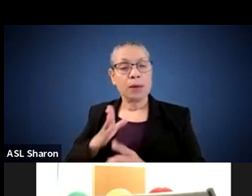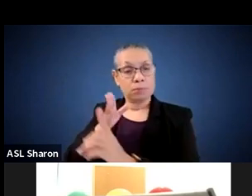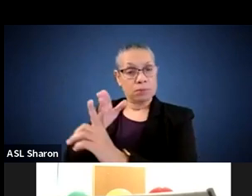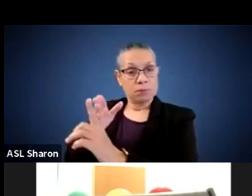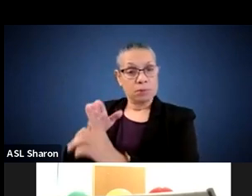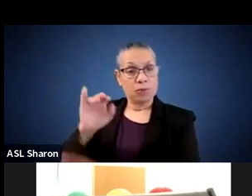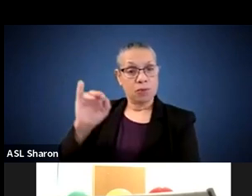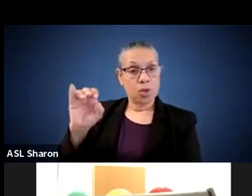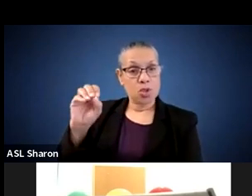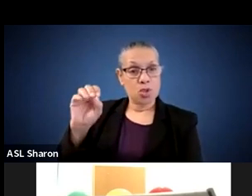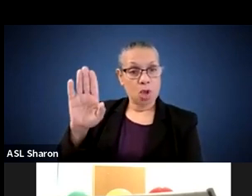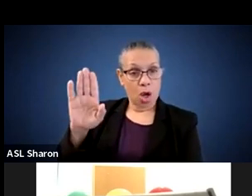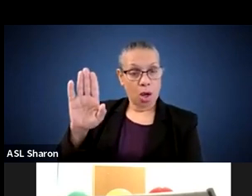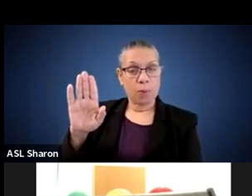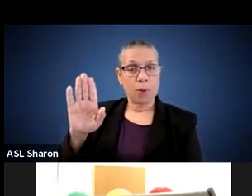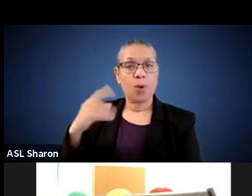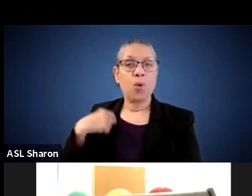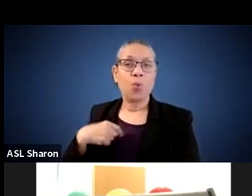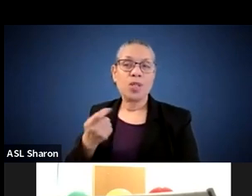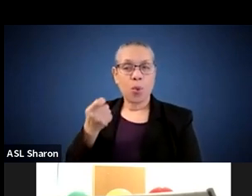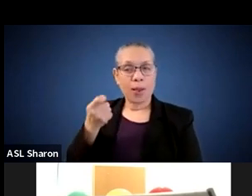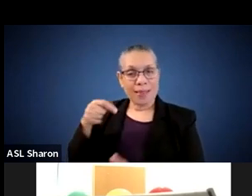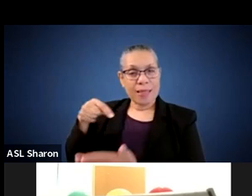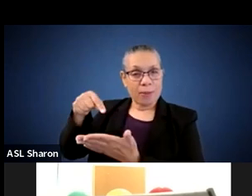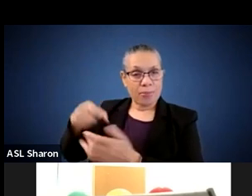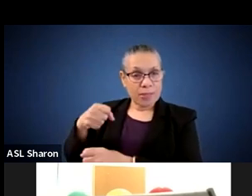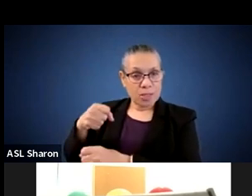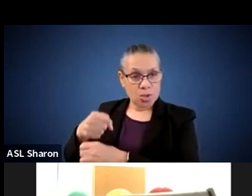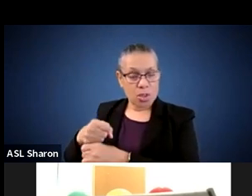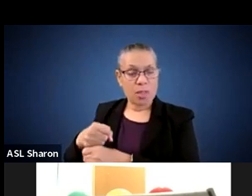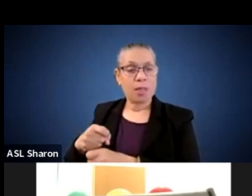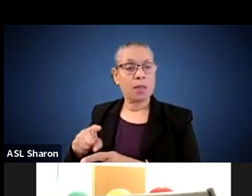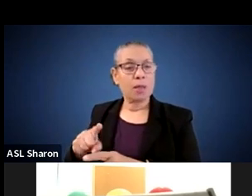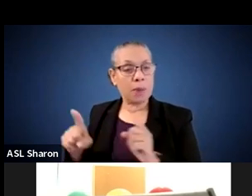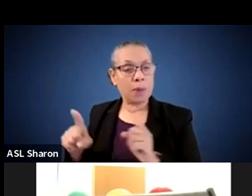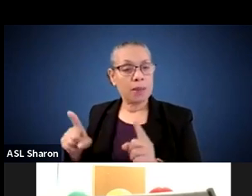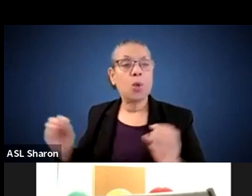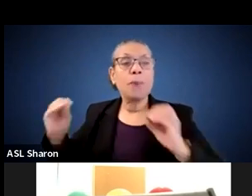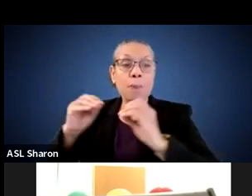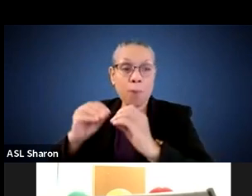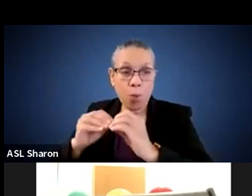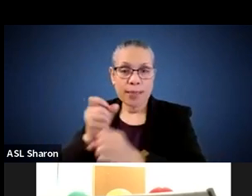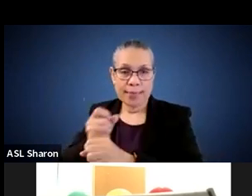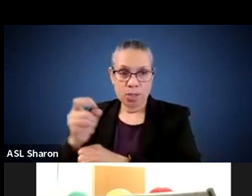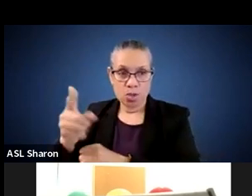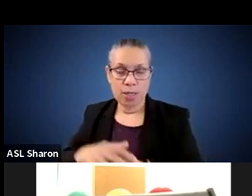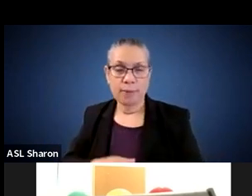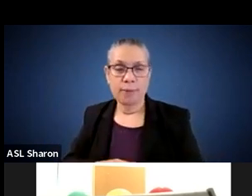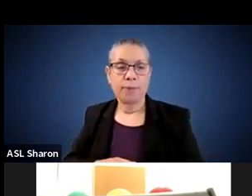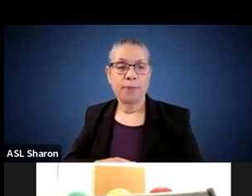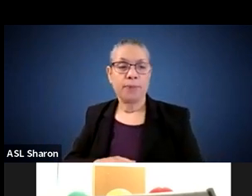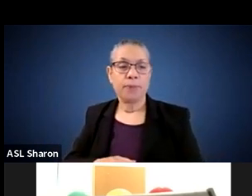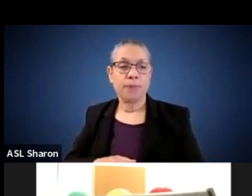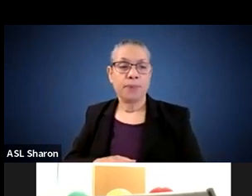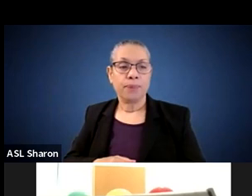forward and we'll be able to do a little bit of this this year but in in full in full um or next year is to really marry